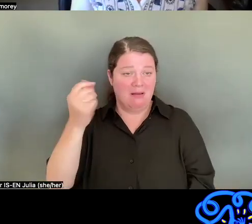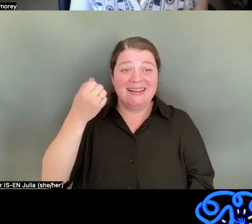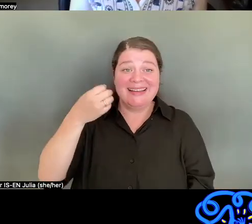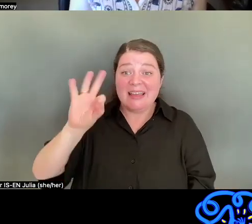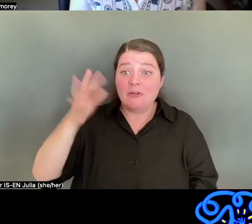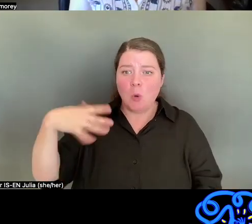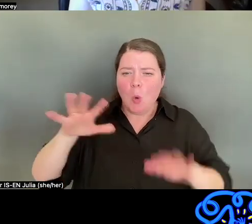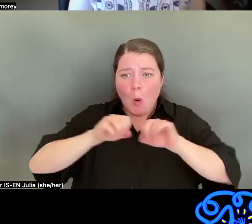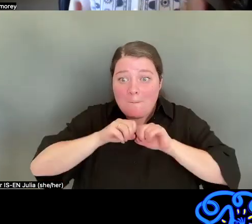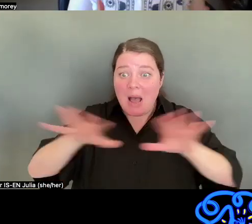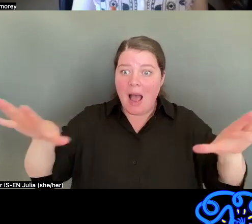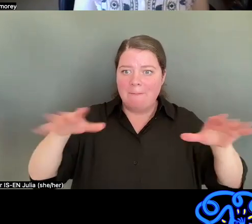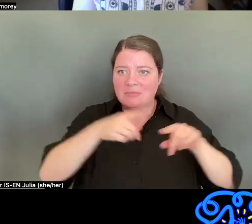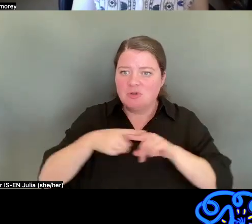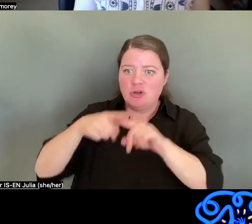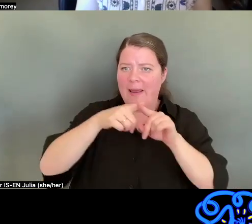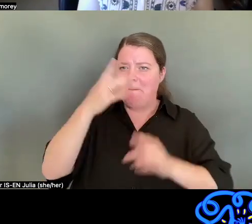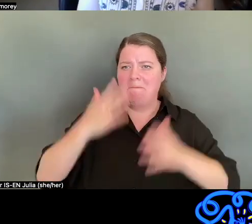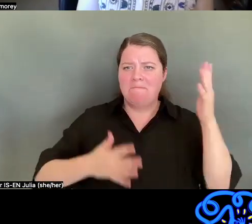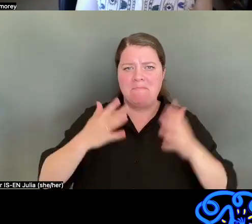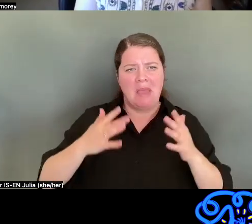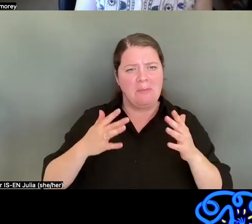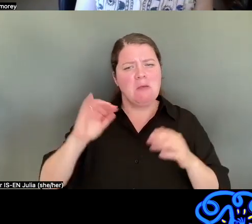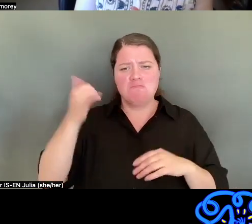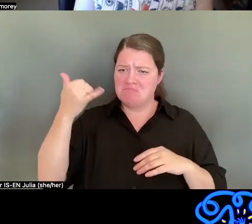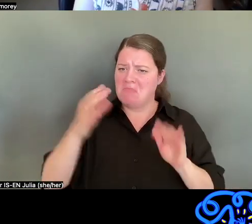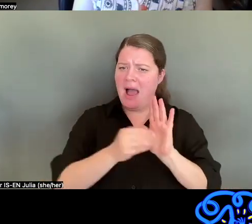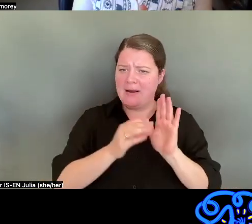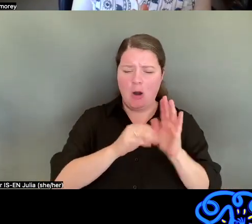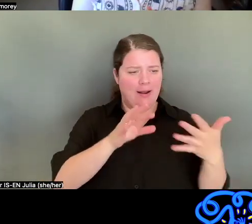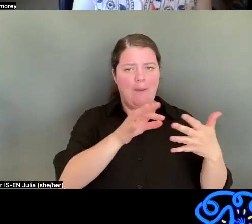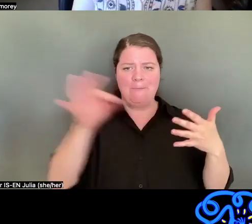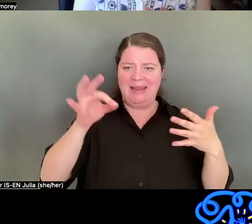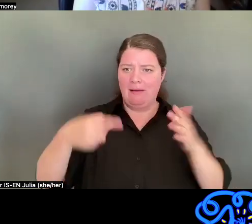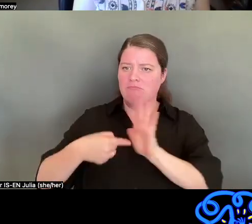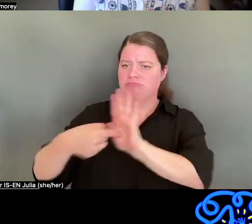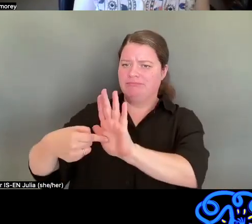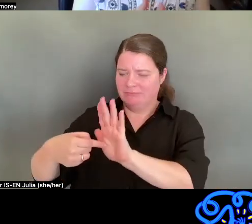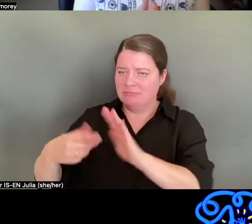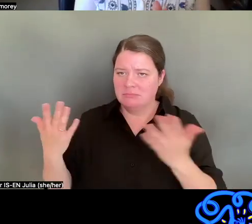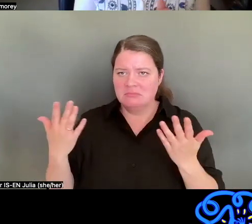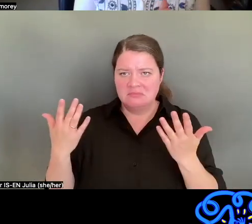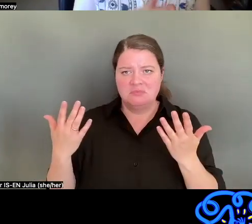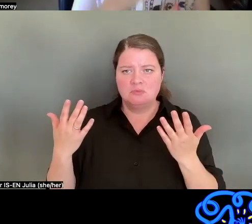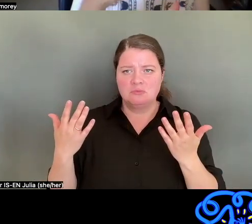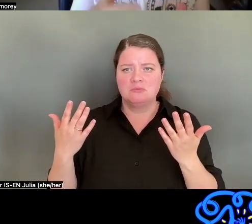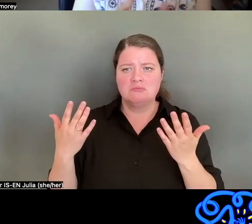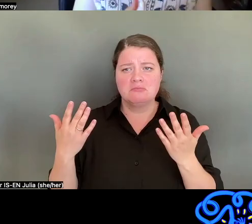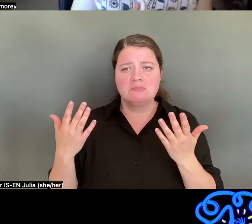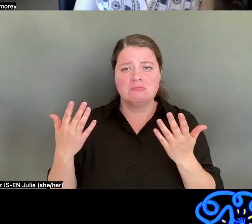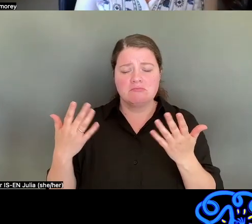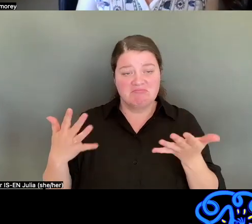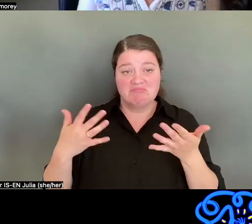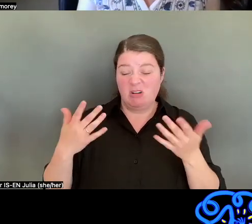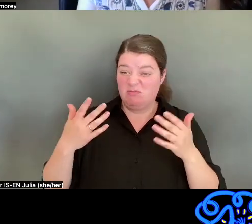it might be something that is more likely to be depicted because it's something that is